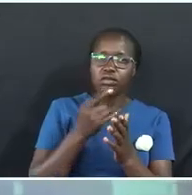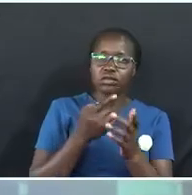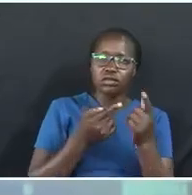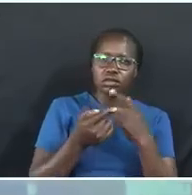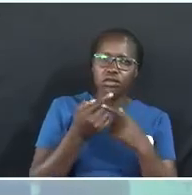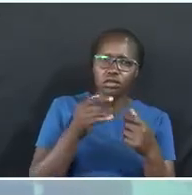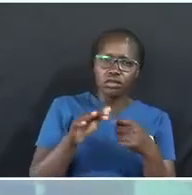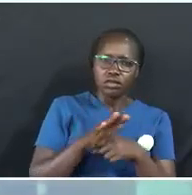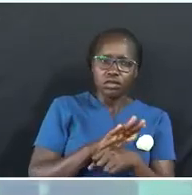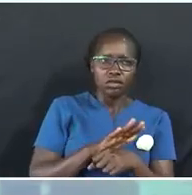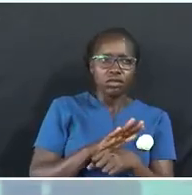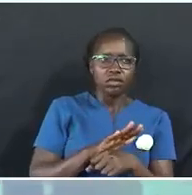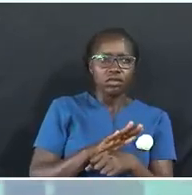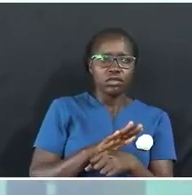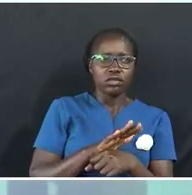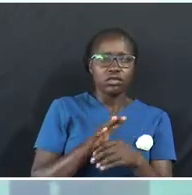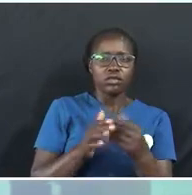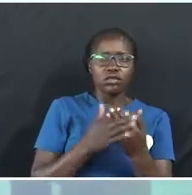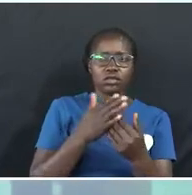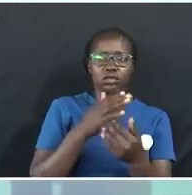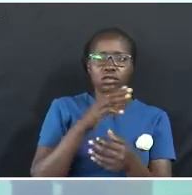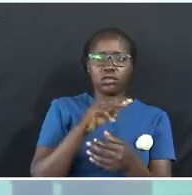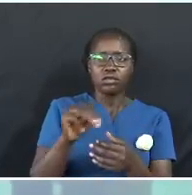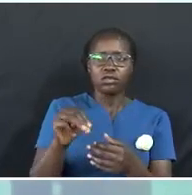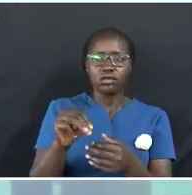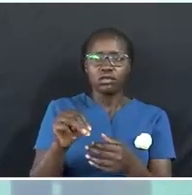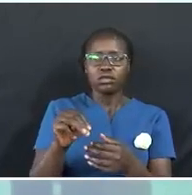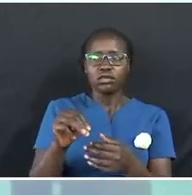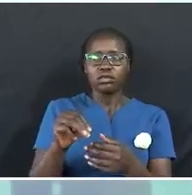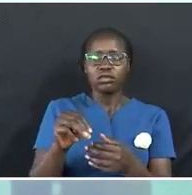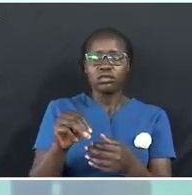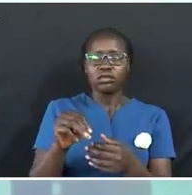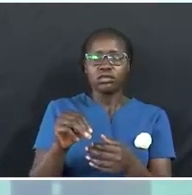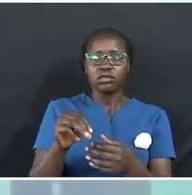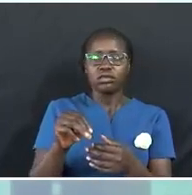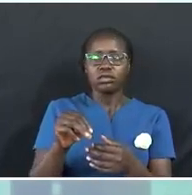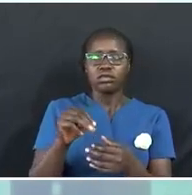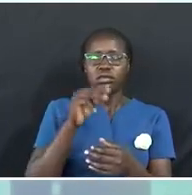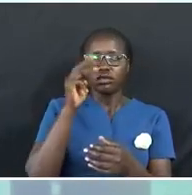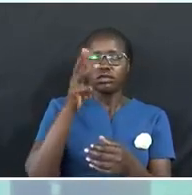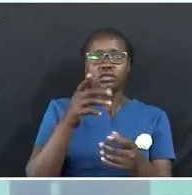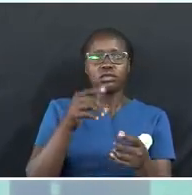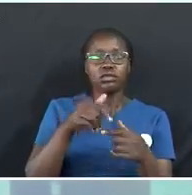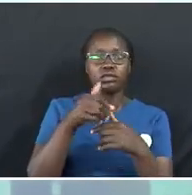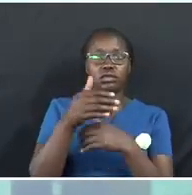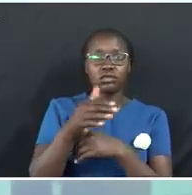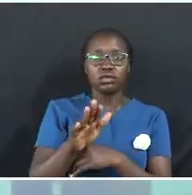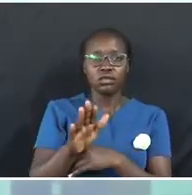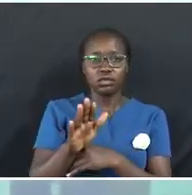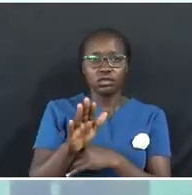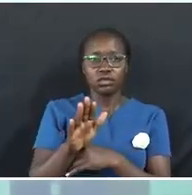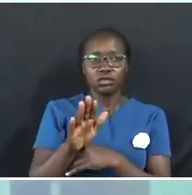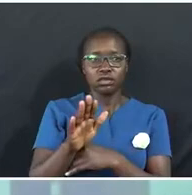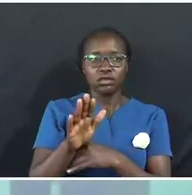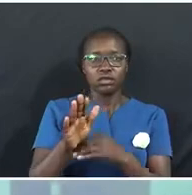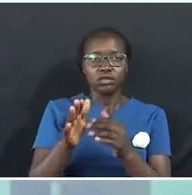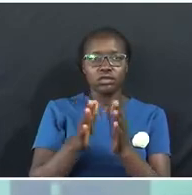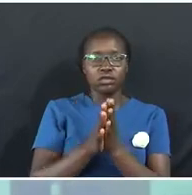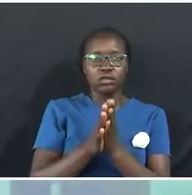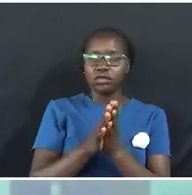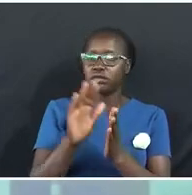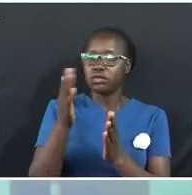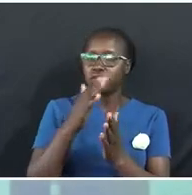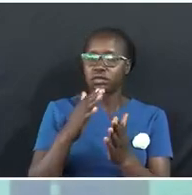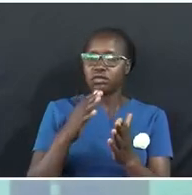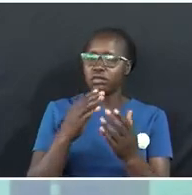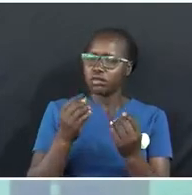too rash. Take care of them. Put us be the governor. They may become, I should tell them, we have been around and we have never spoken